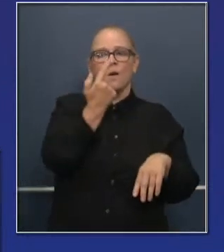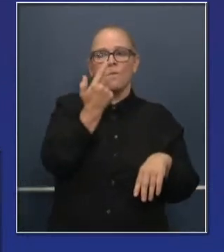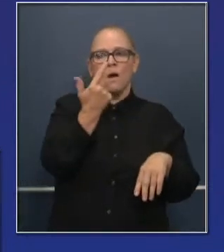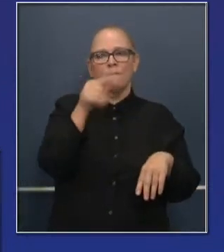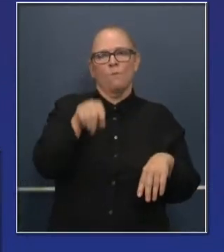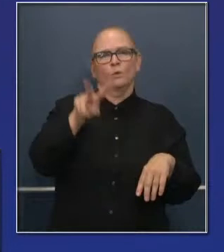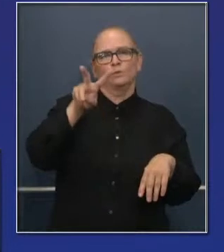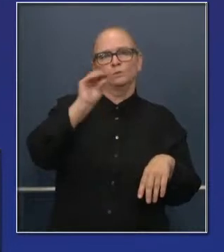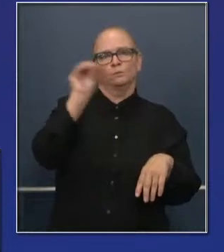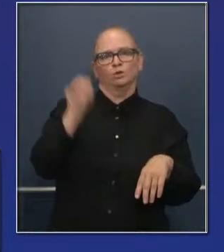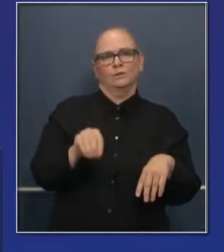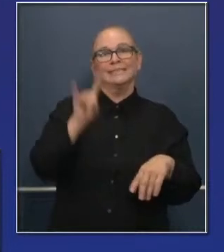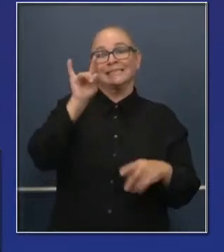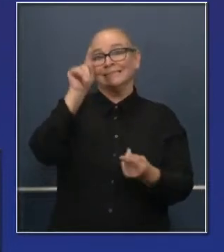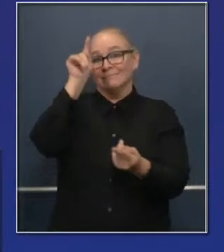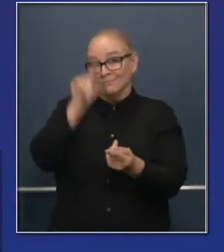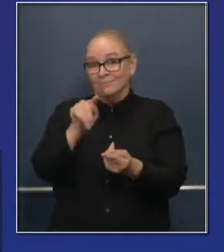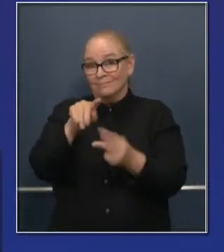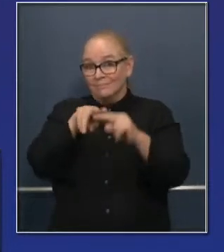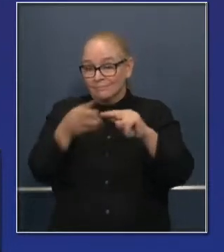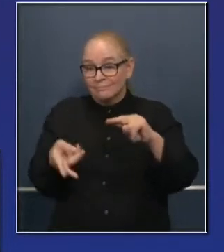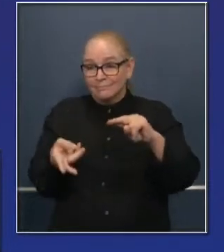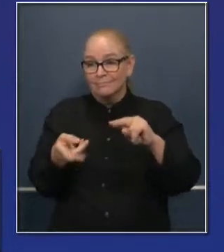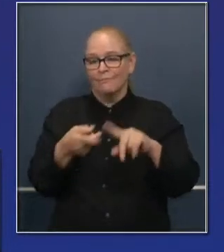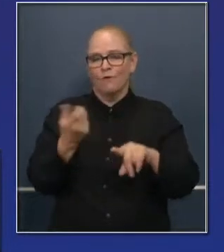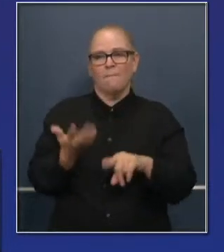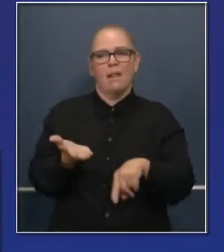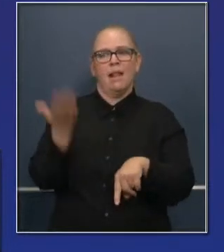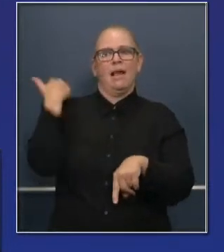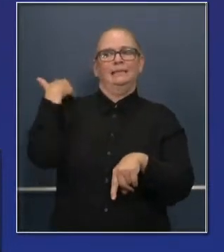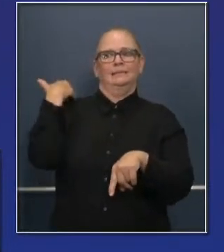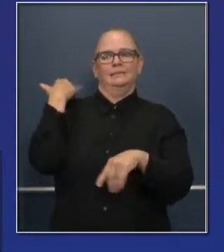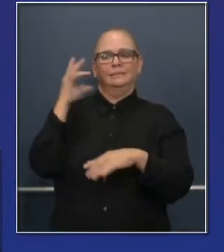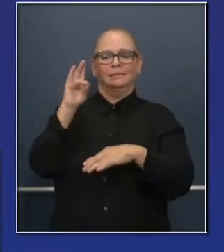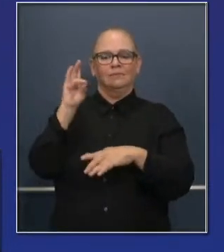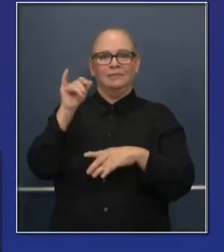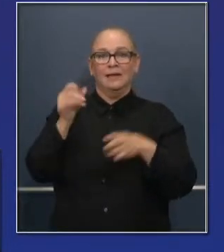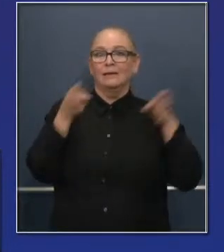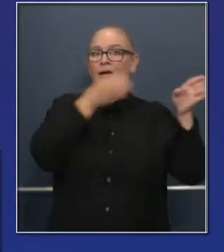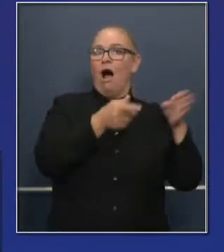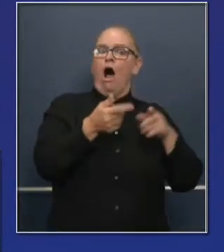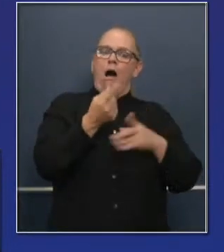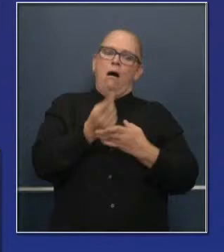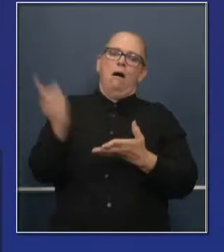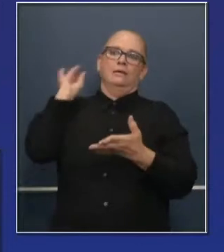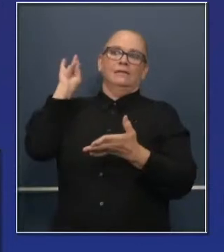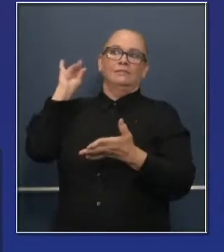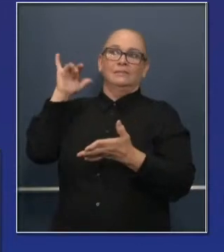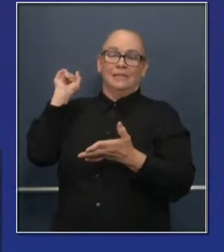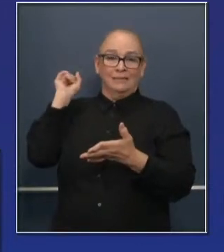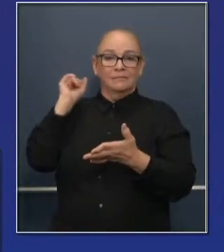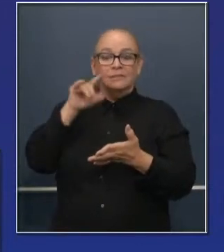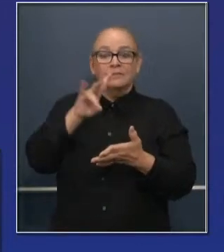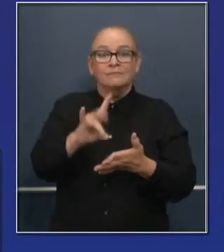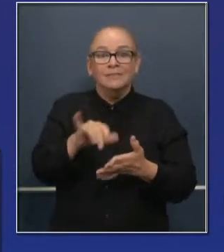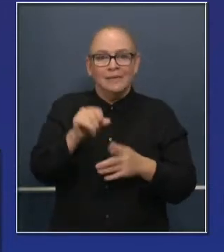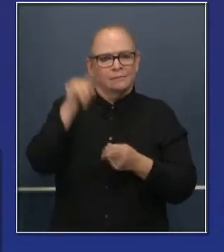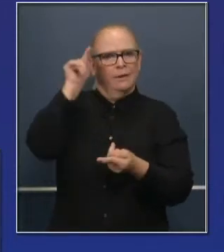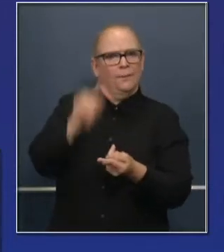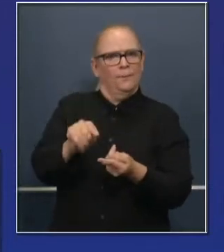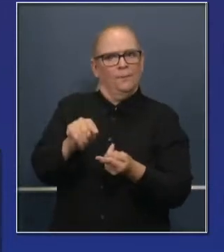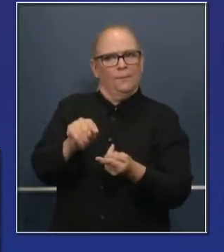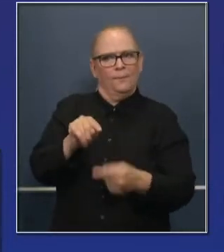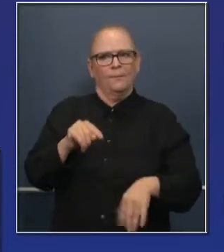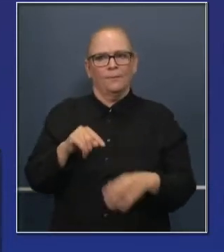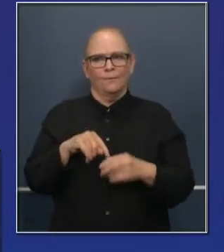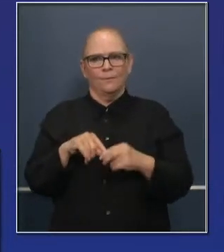21.2% from the previous 7-day average. That's good news, 21.2% decline. The last time you